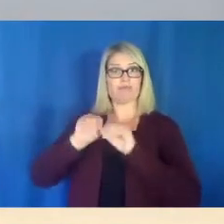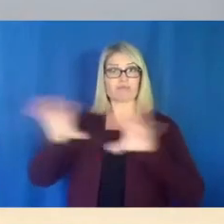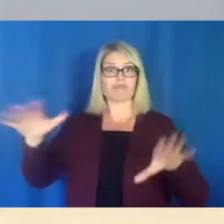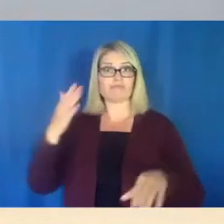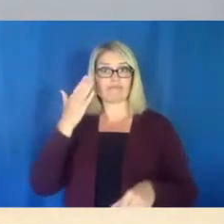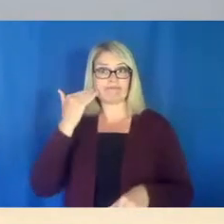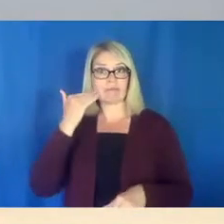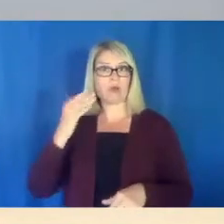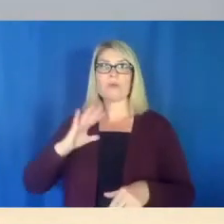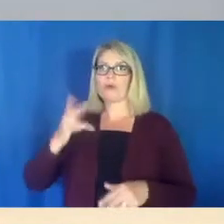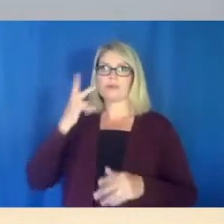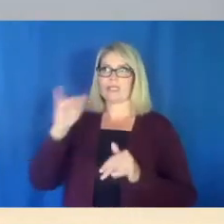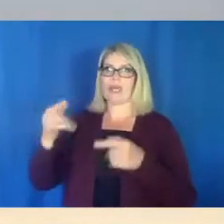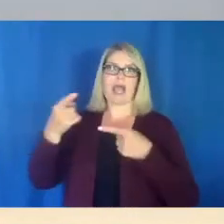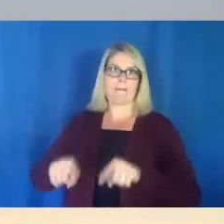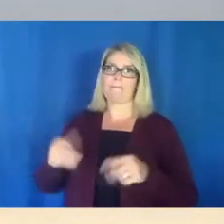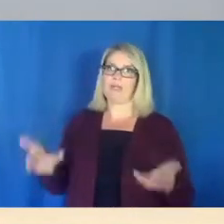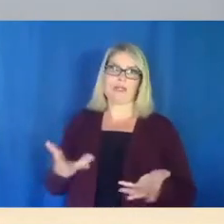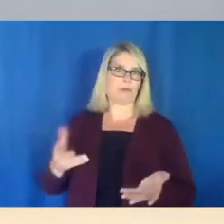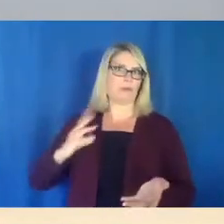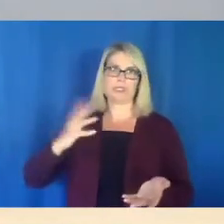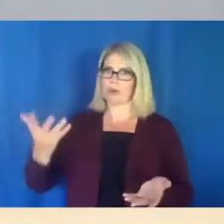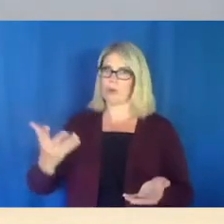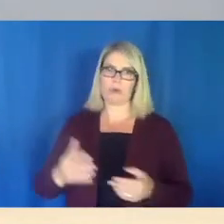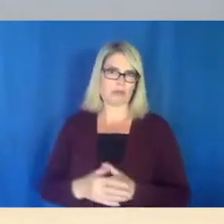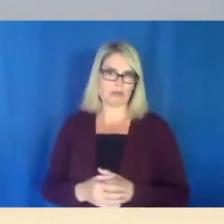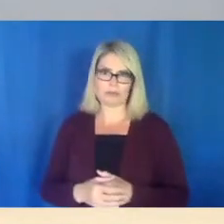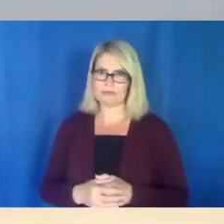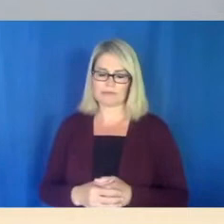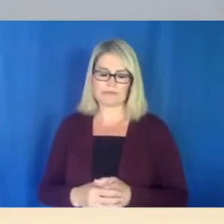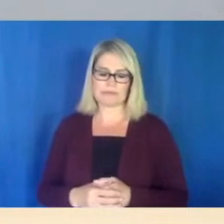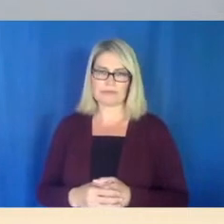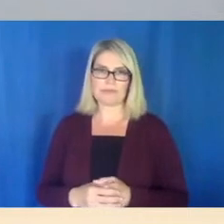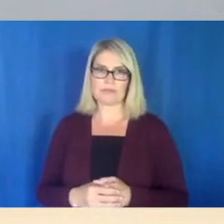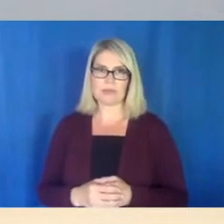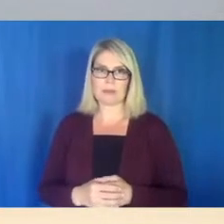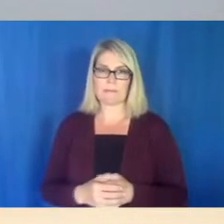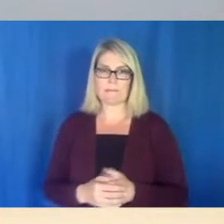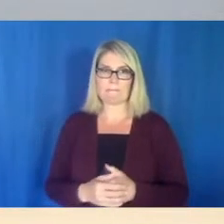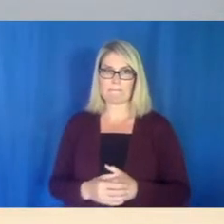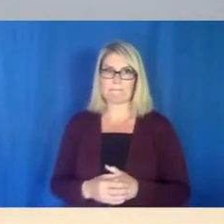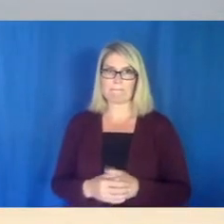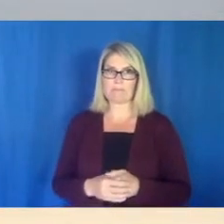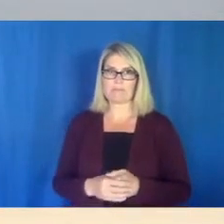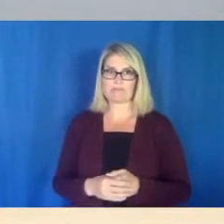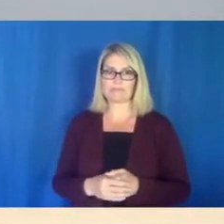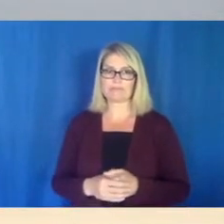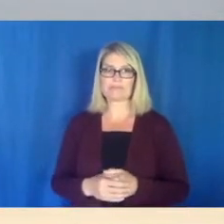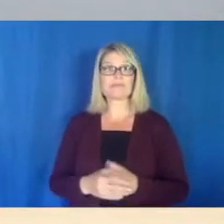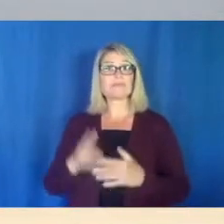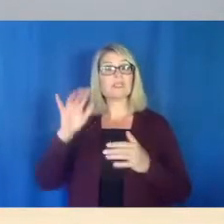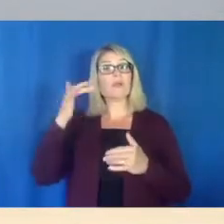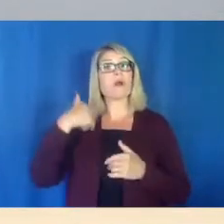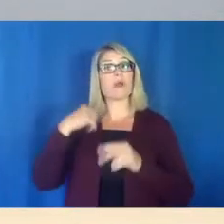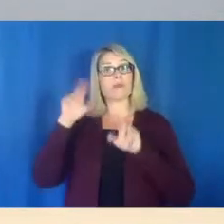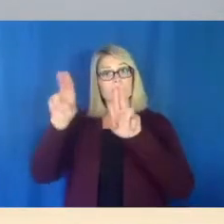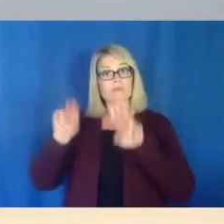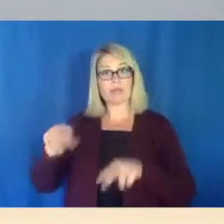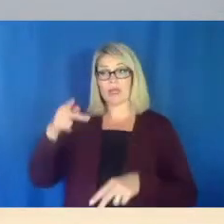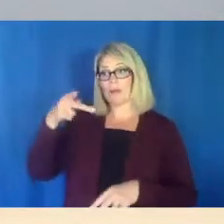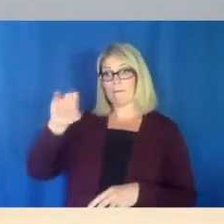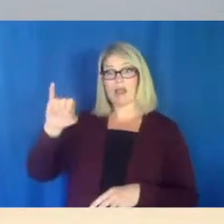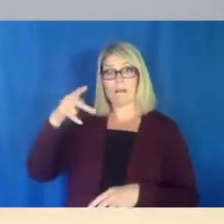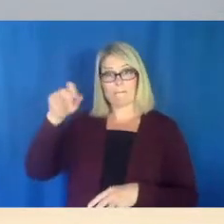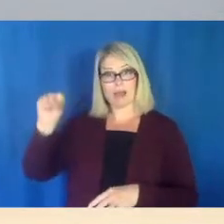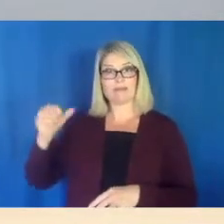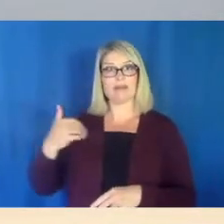see that happen here. And so that's why we have a PI pass. It's why we